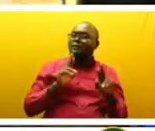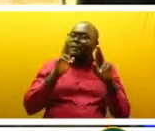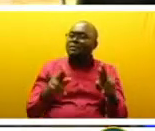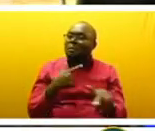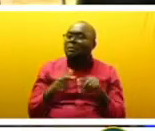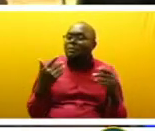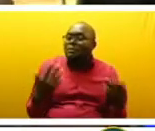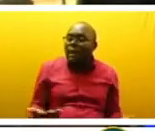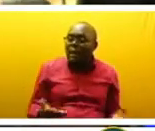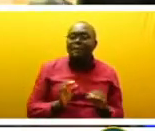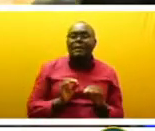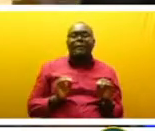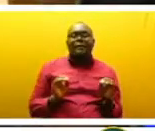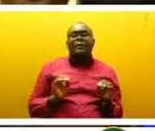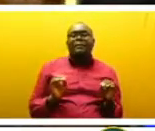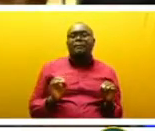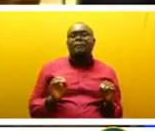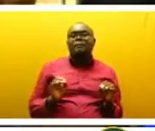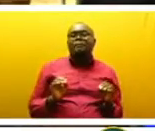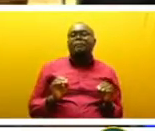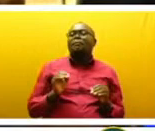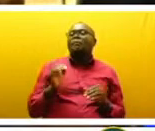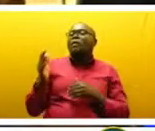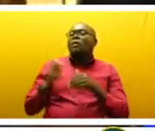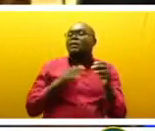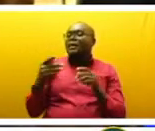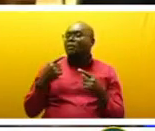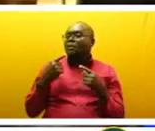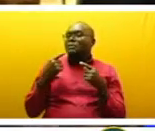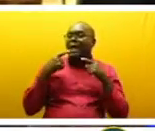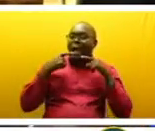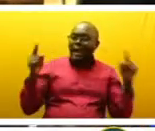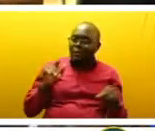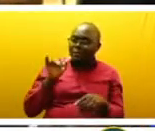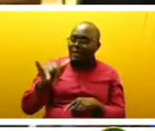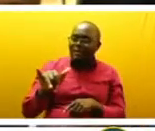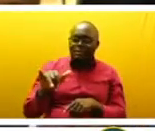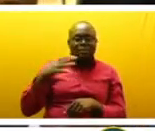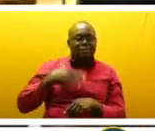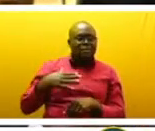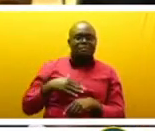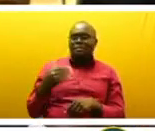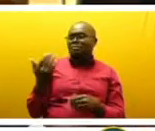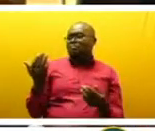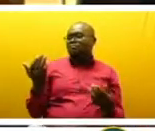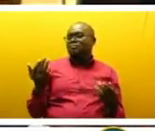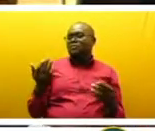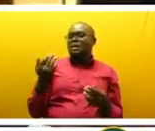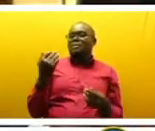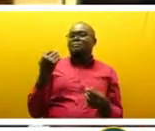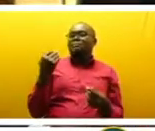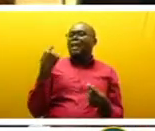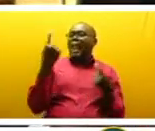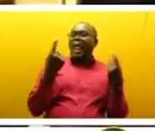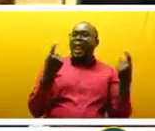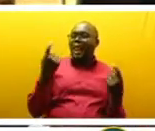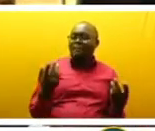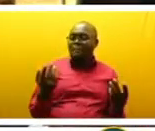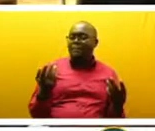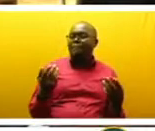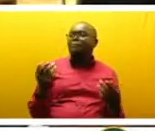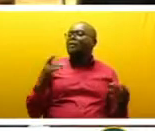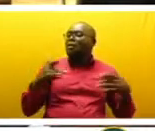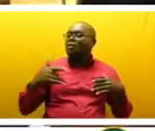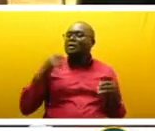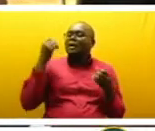time. And in the end, whatever was announced left many questions. And this brings me to the test that